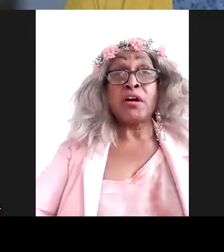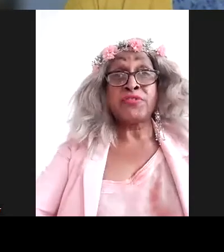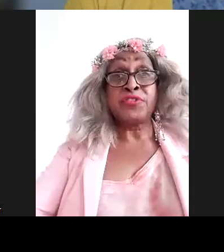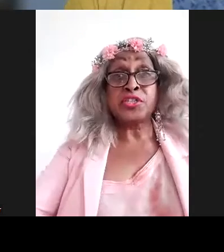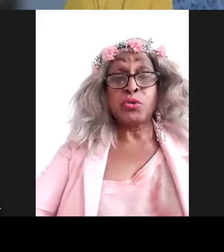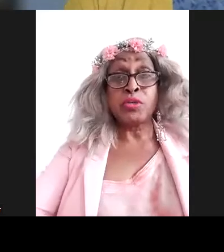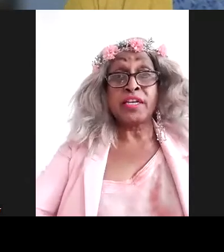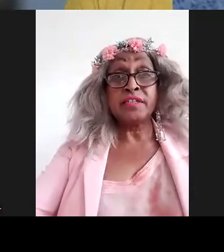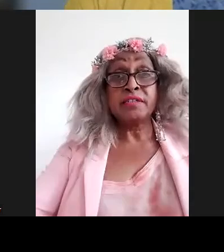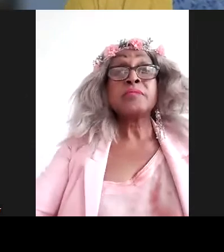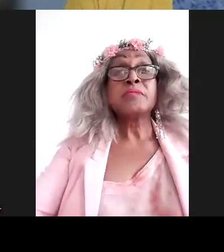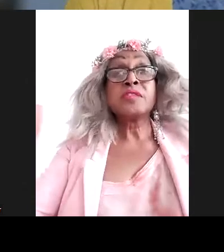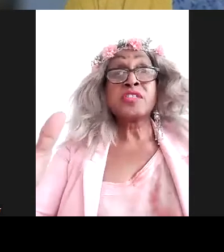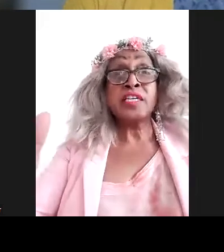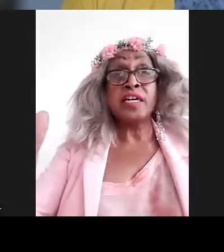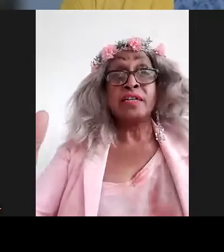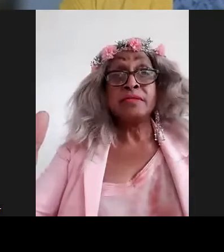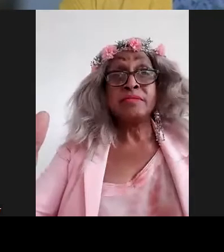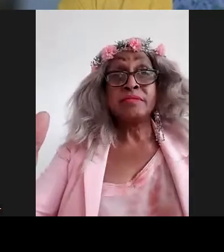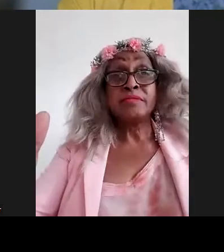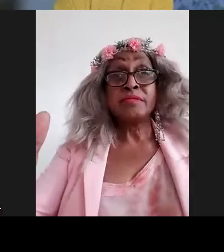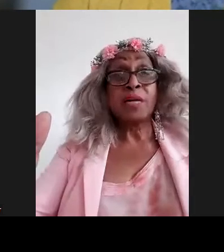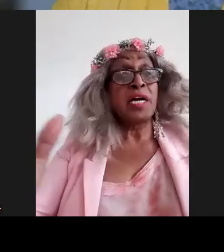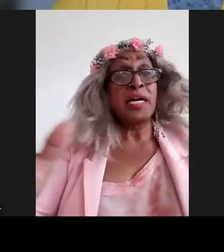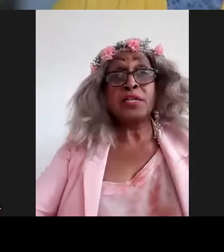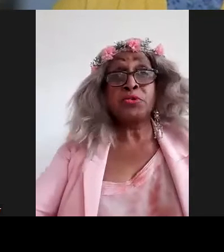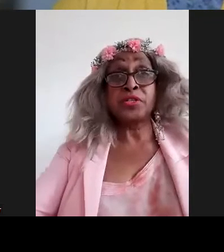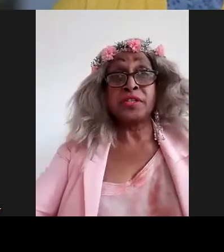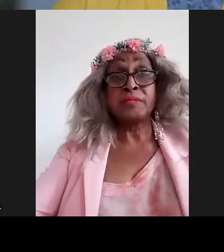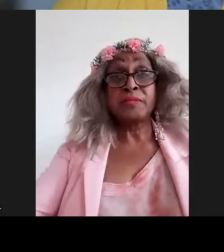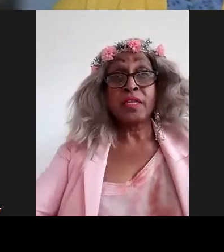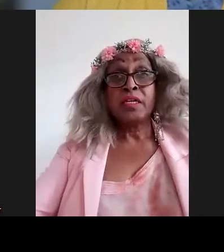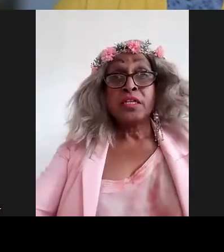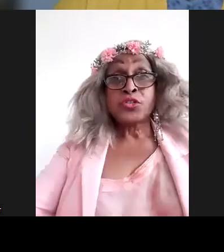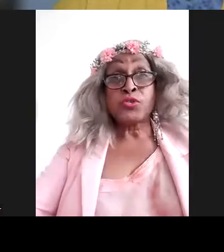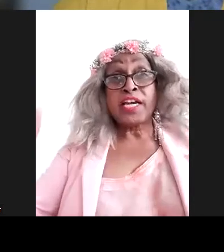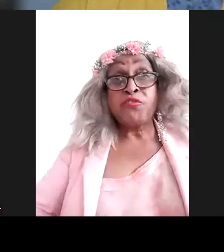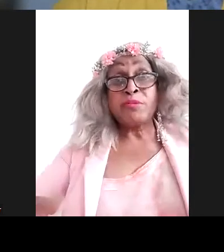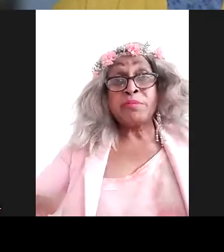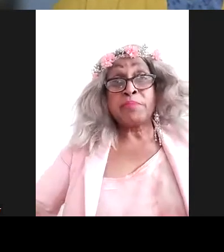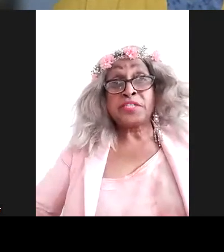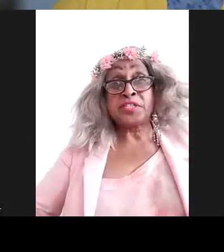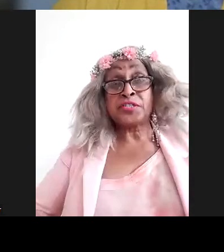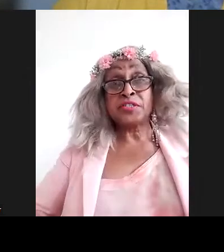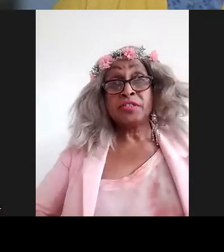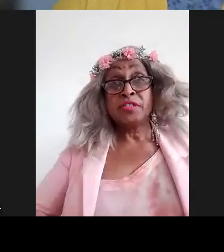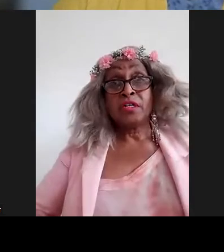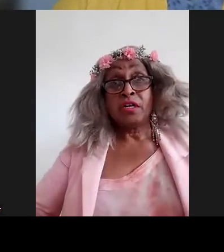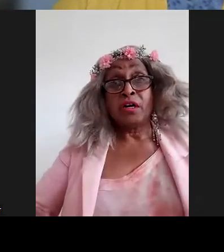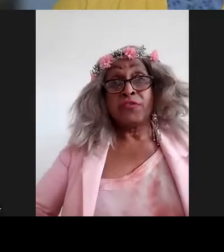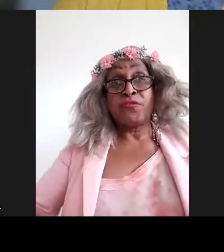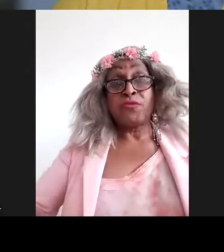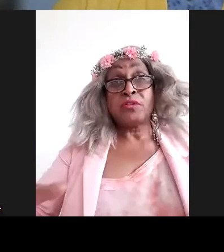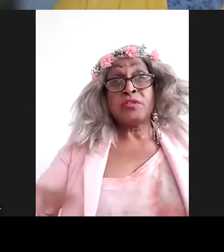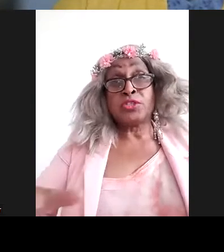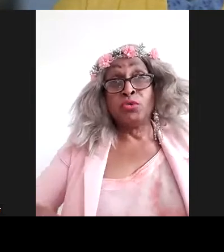implementation of this toolkit, see ya. I'm not interested. So that formed the basis